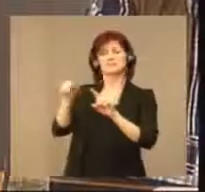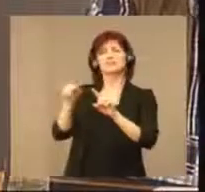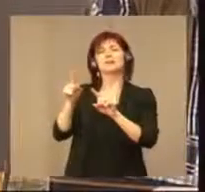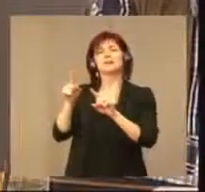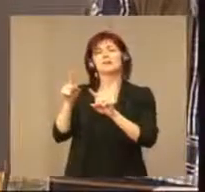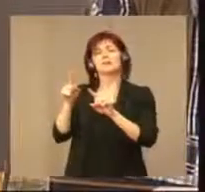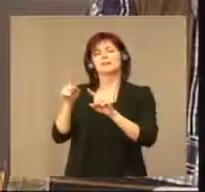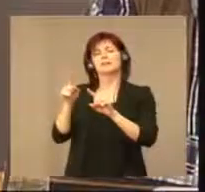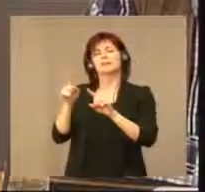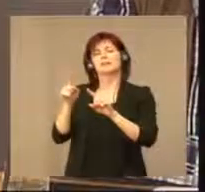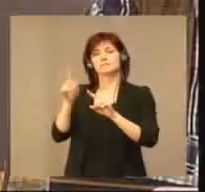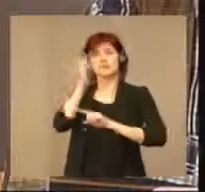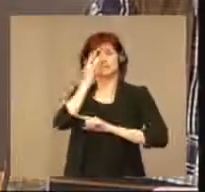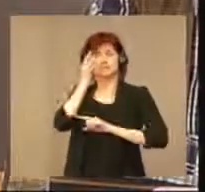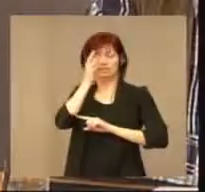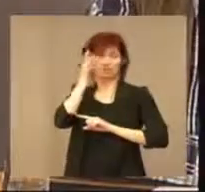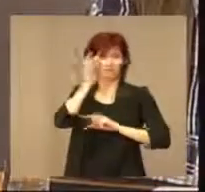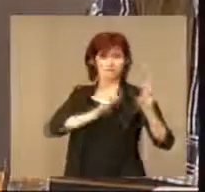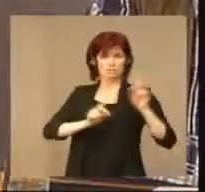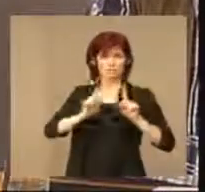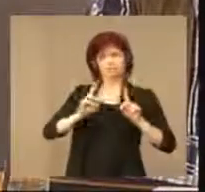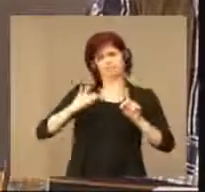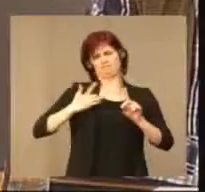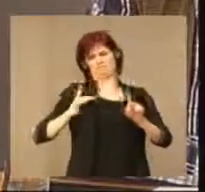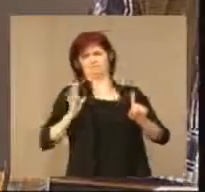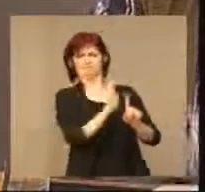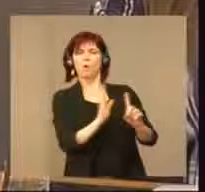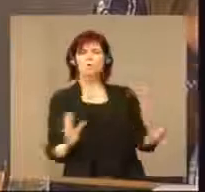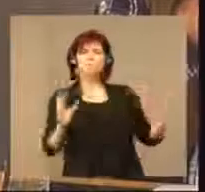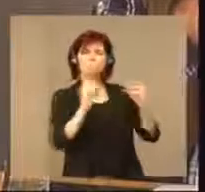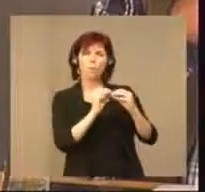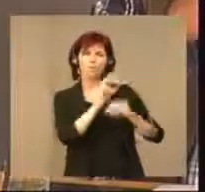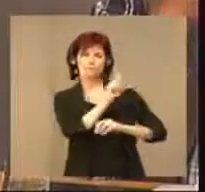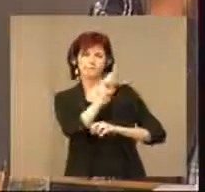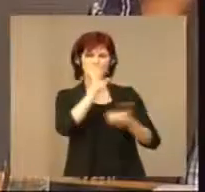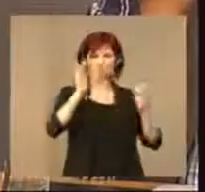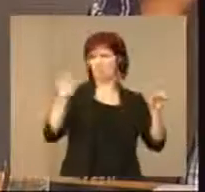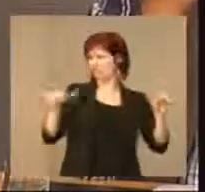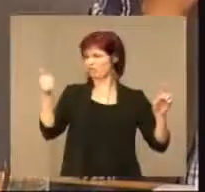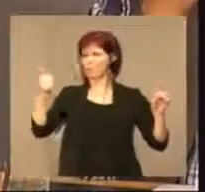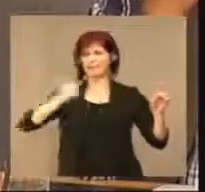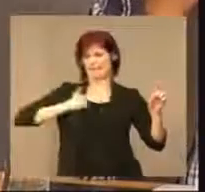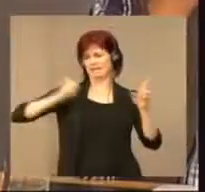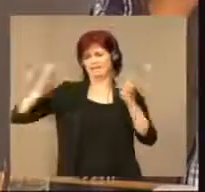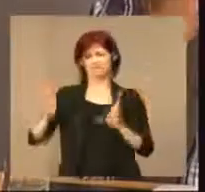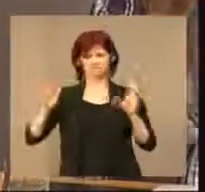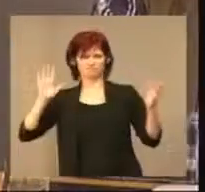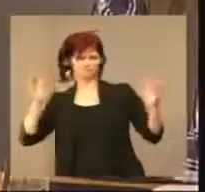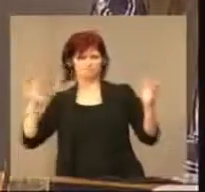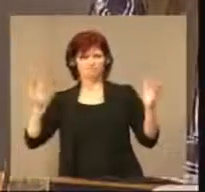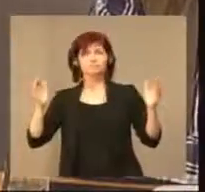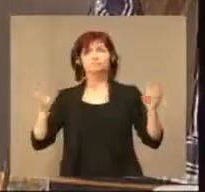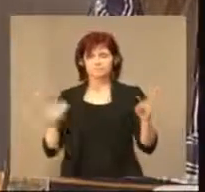amongst Indigenous peoples. Two, the rural and remote locations of First Nations impacting